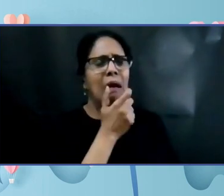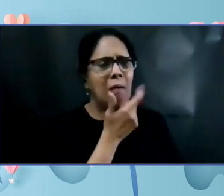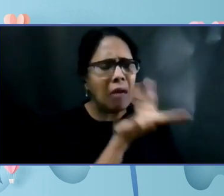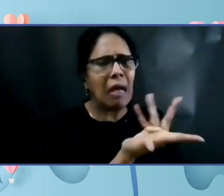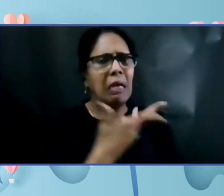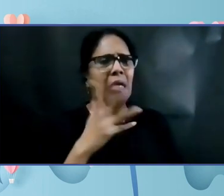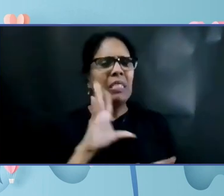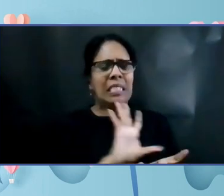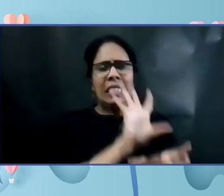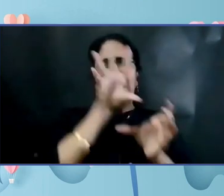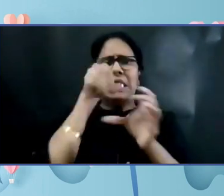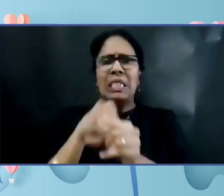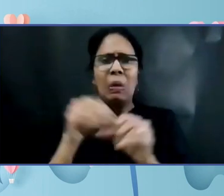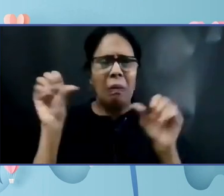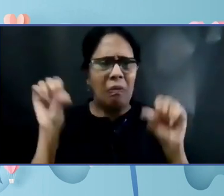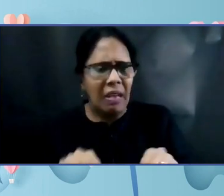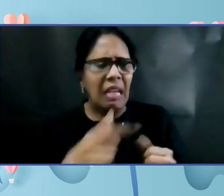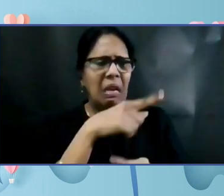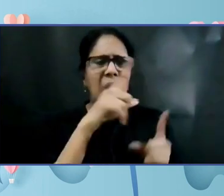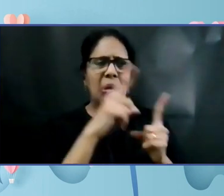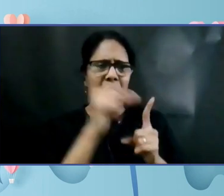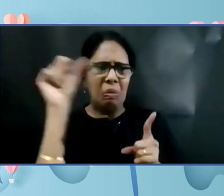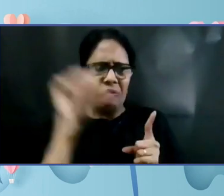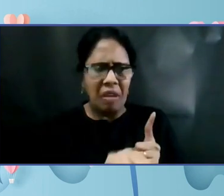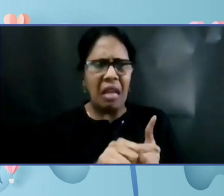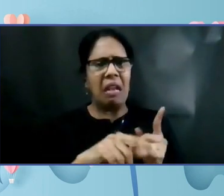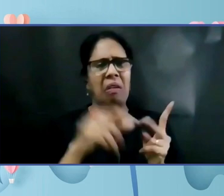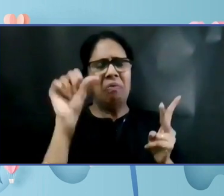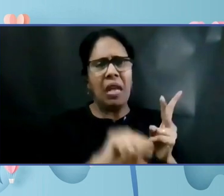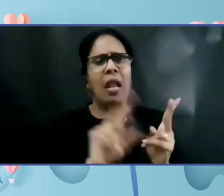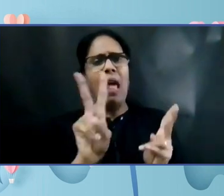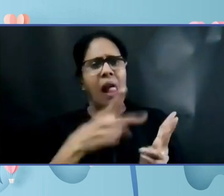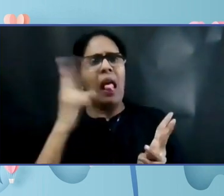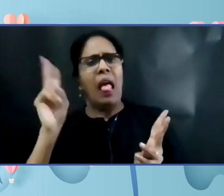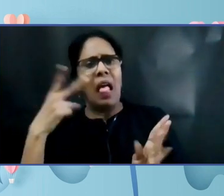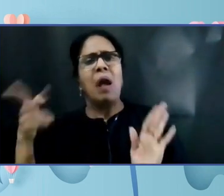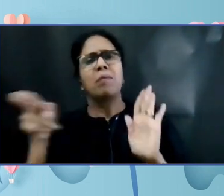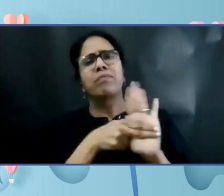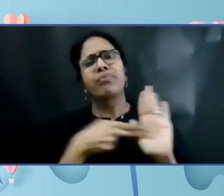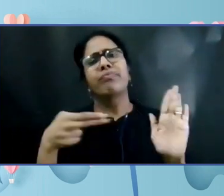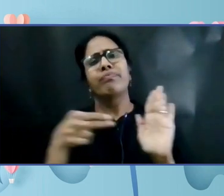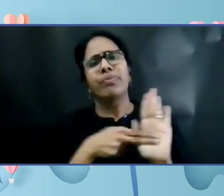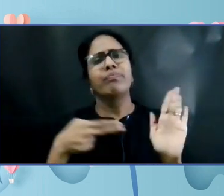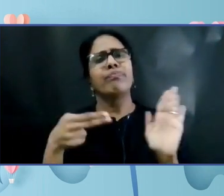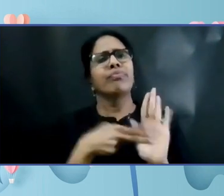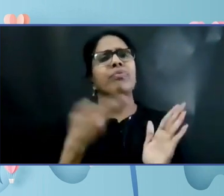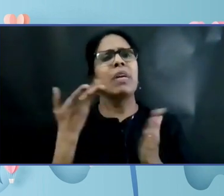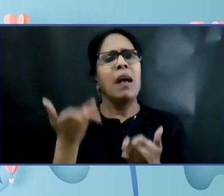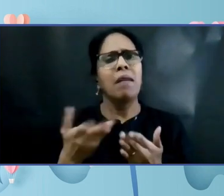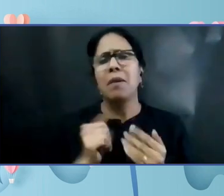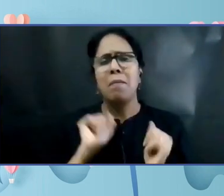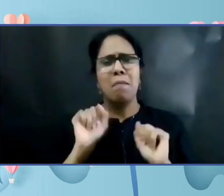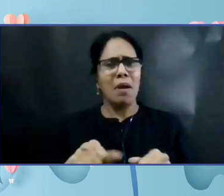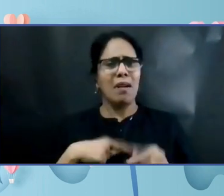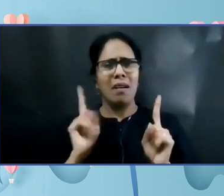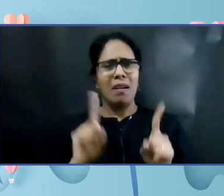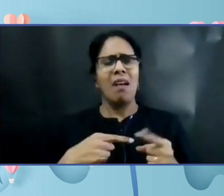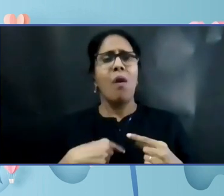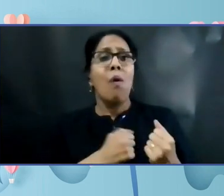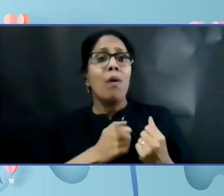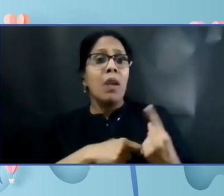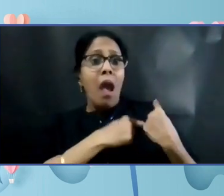do this or that or the other thing. Because guess what? Our hearts